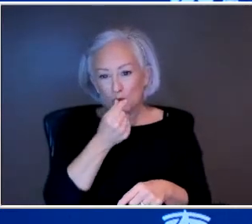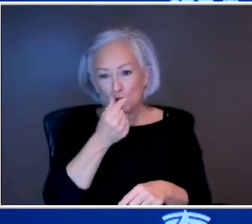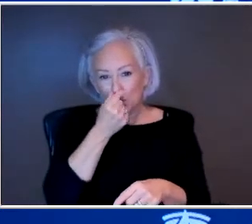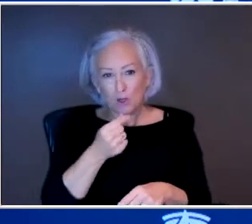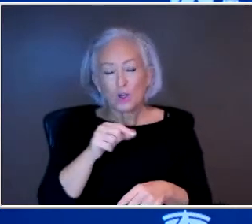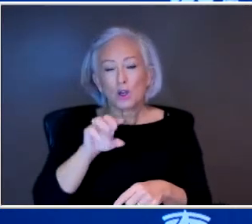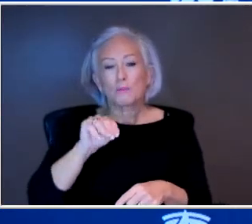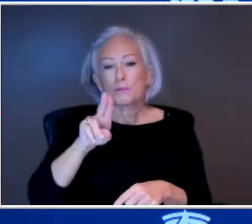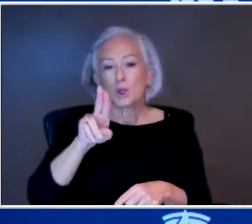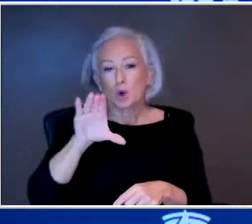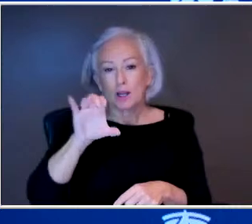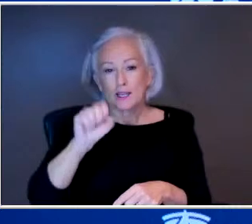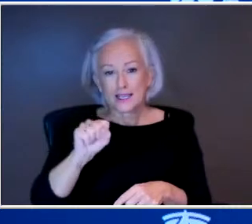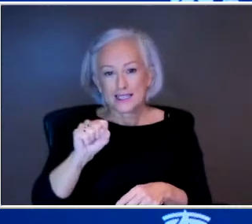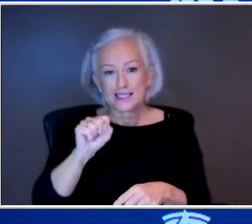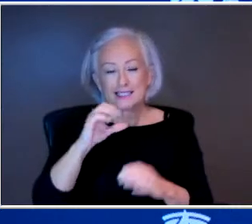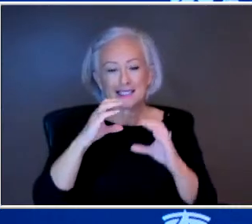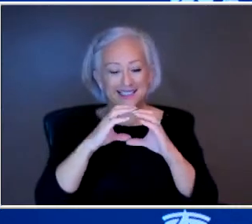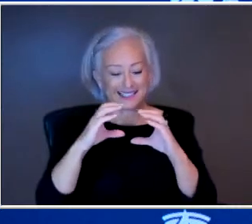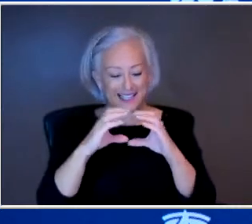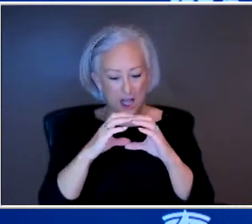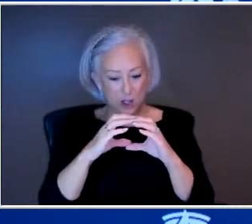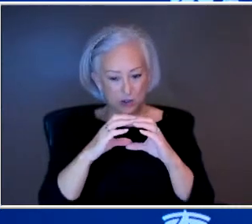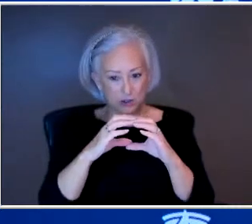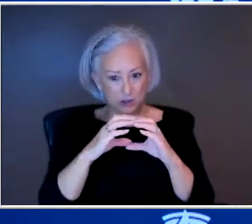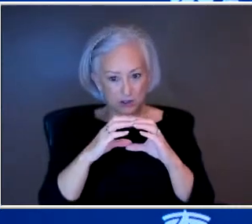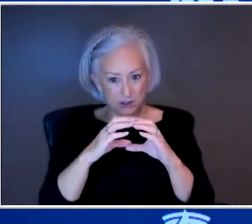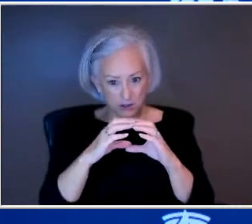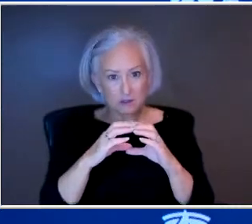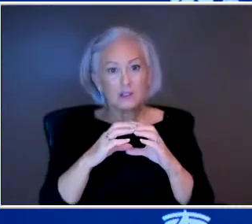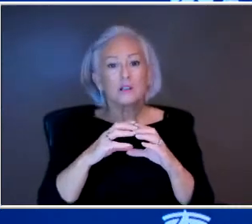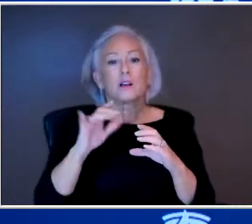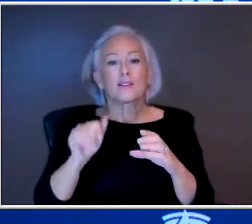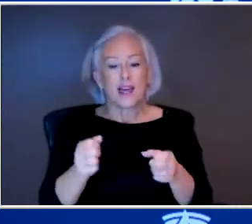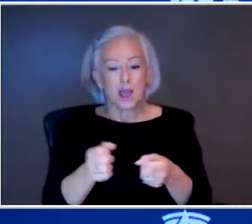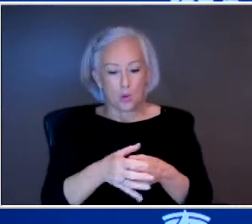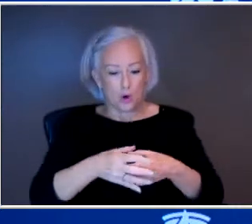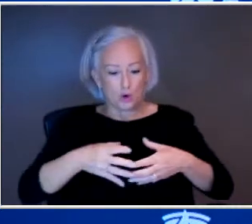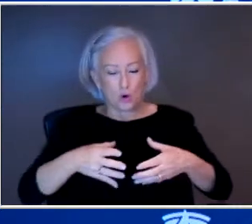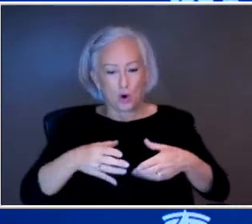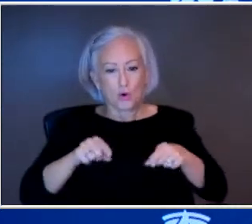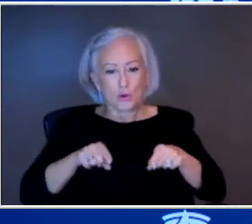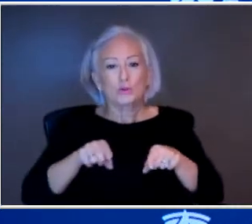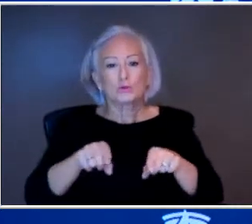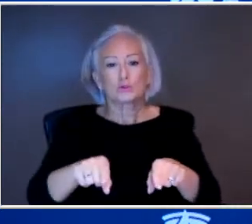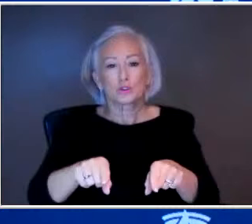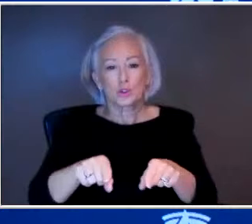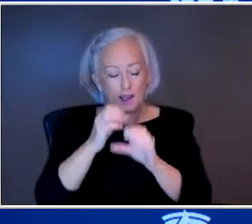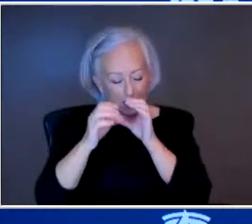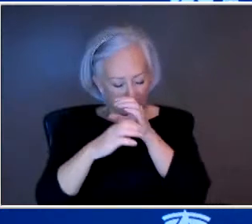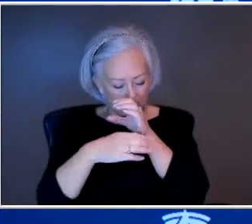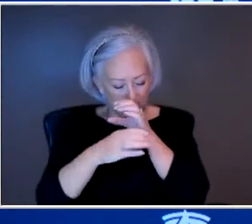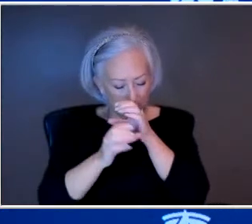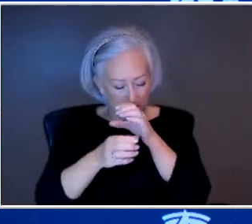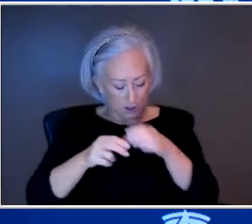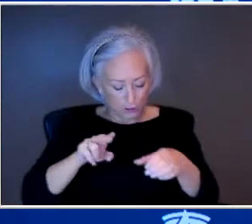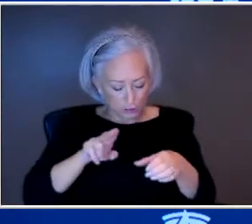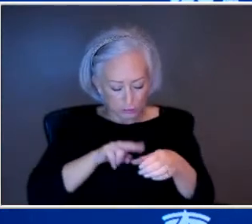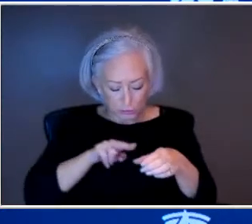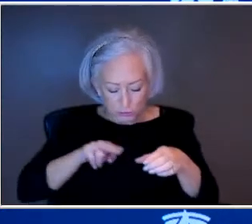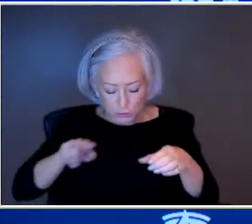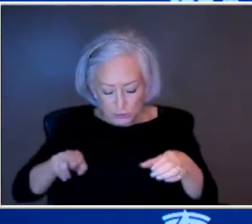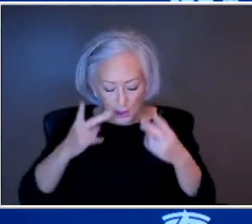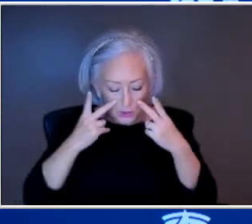but also just nasal cells, which were grown all in culture. And what they did was look at what happens when there's a decrease in